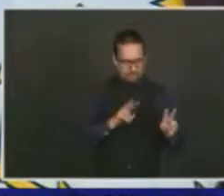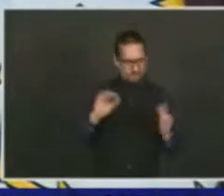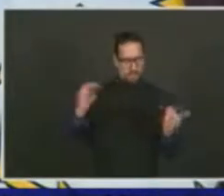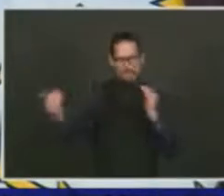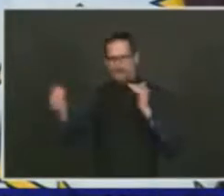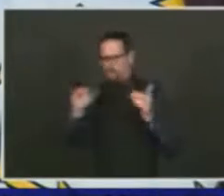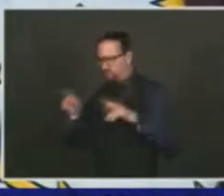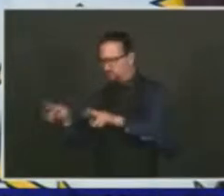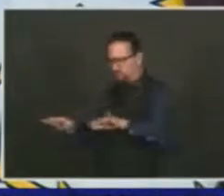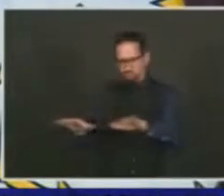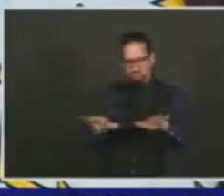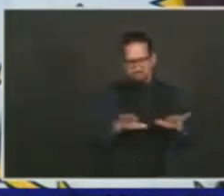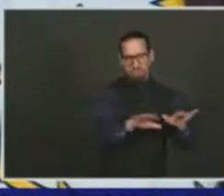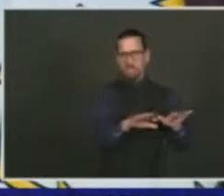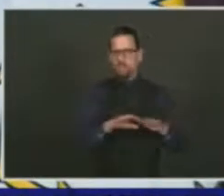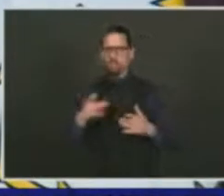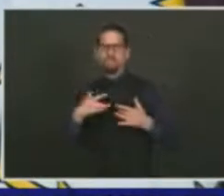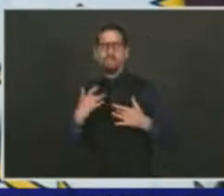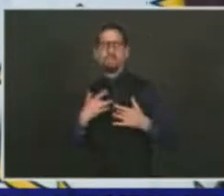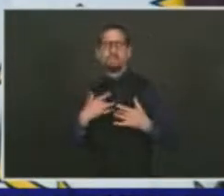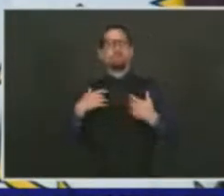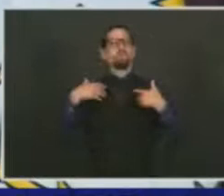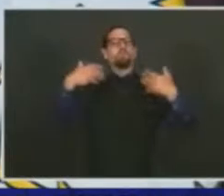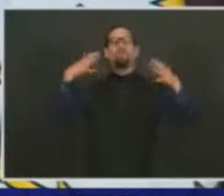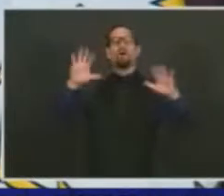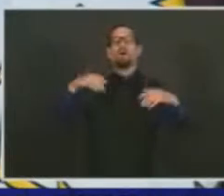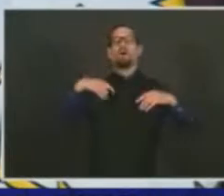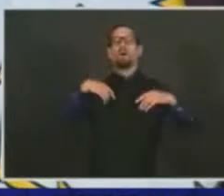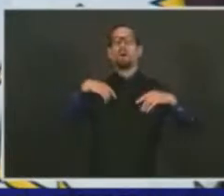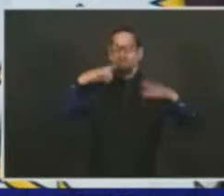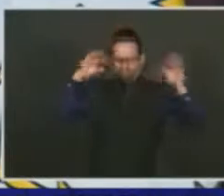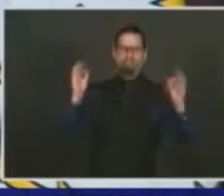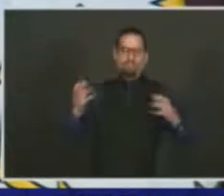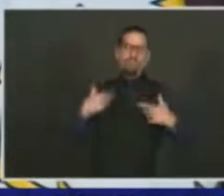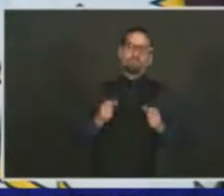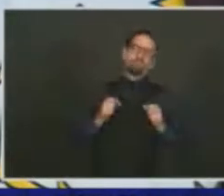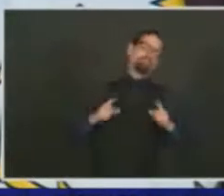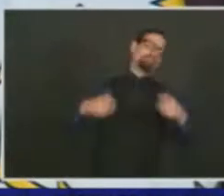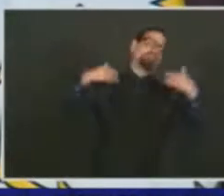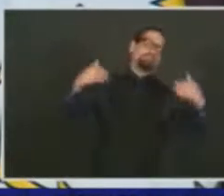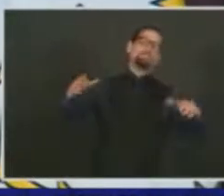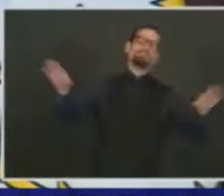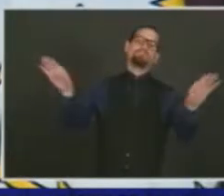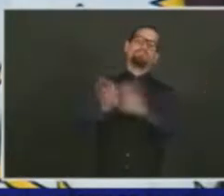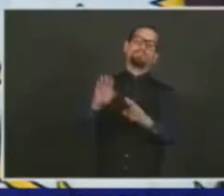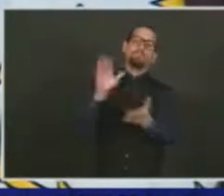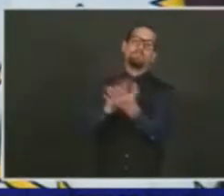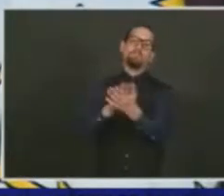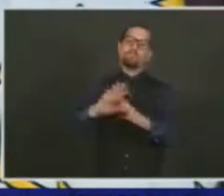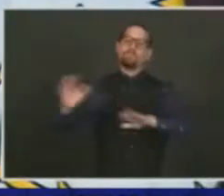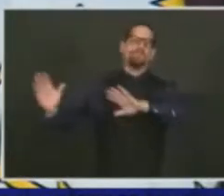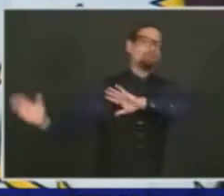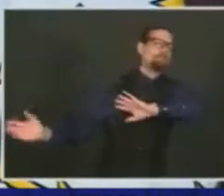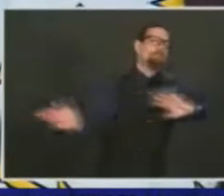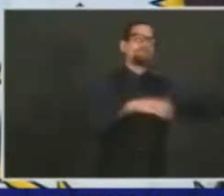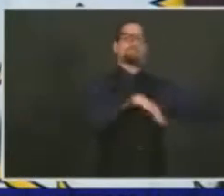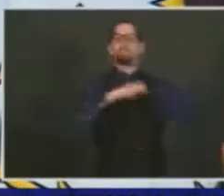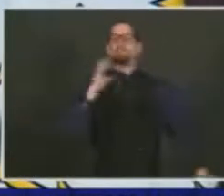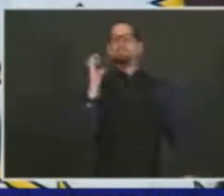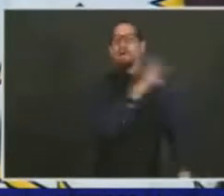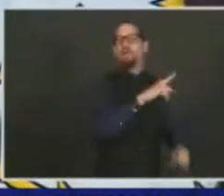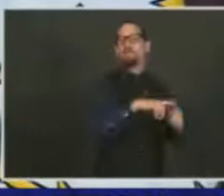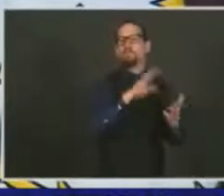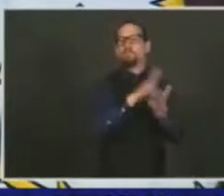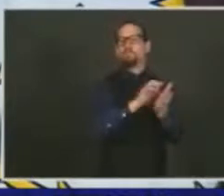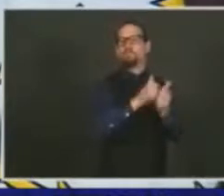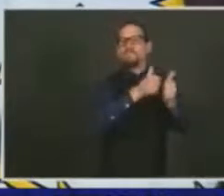It's not set in stone. It's what's going on in the data. What are we learning? What are we seeing? Are people safe? And what I can